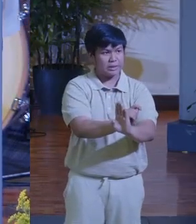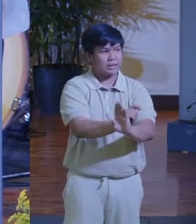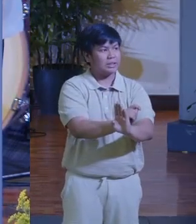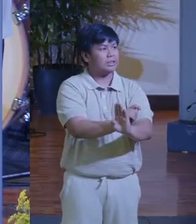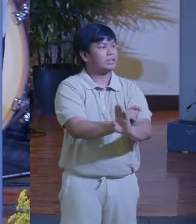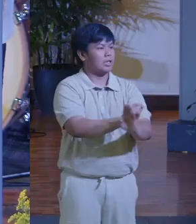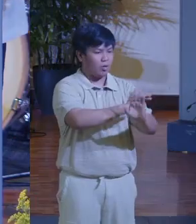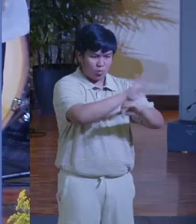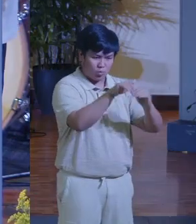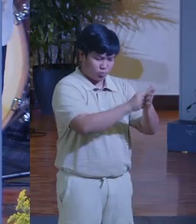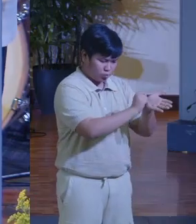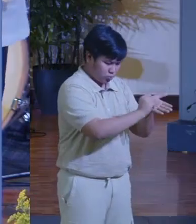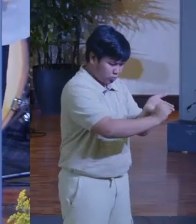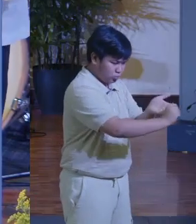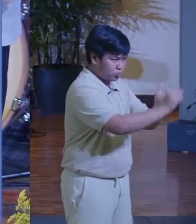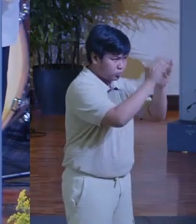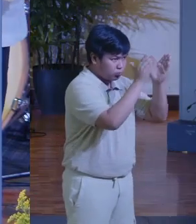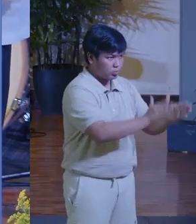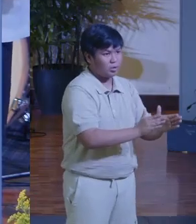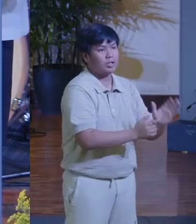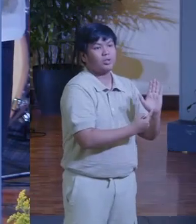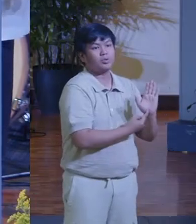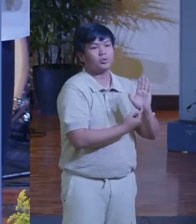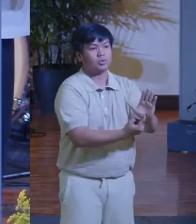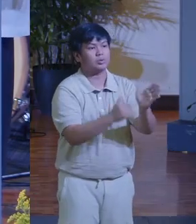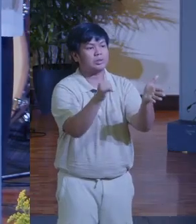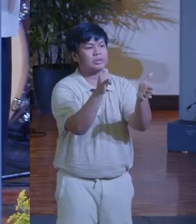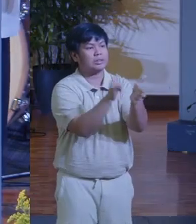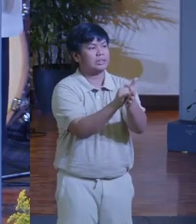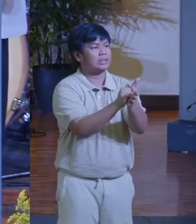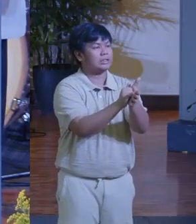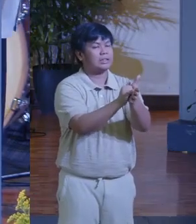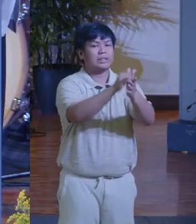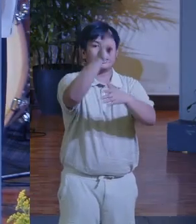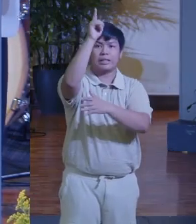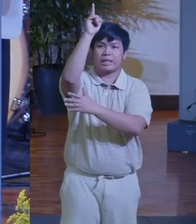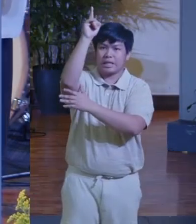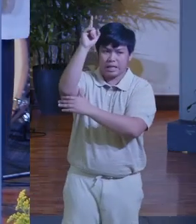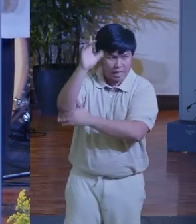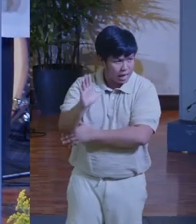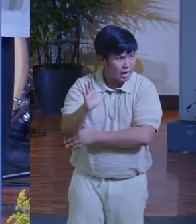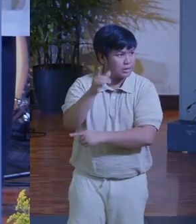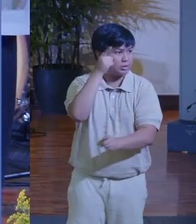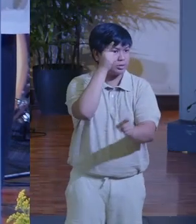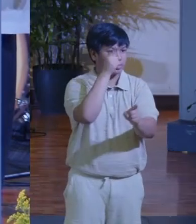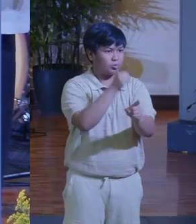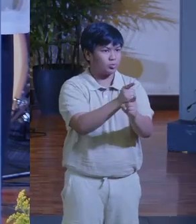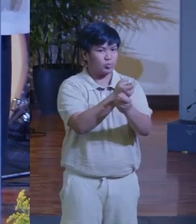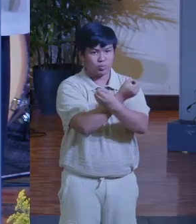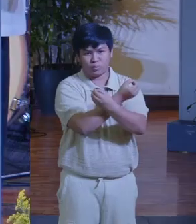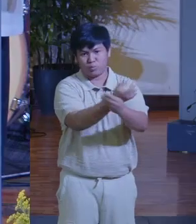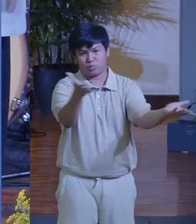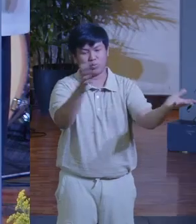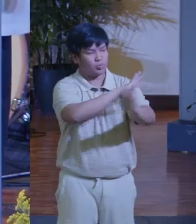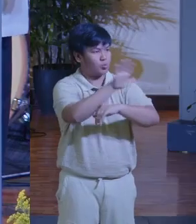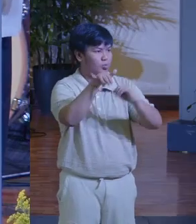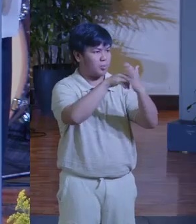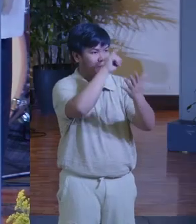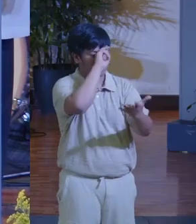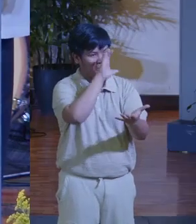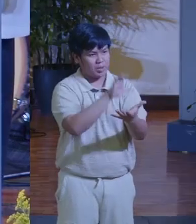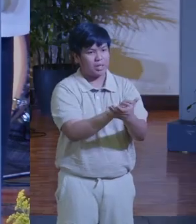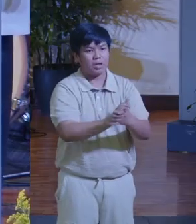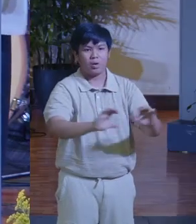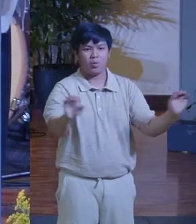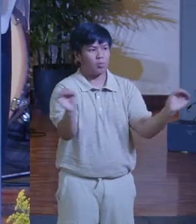ipinapangaral the righteousness of God through faith in Jesus Christ for all who believe. For there